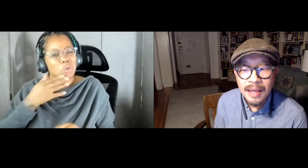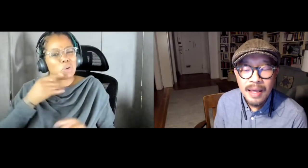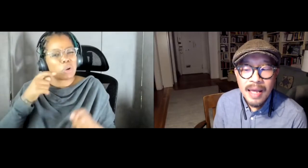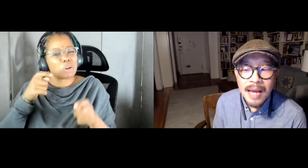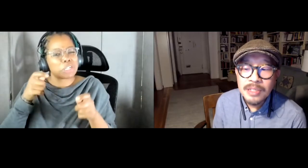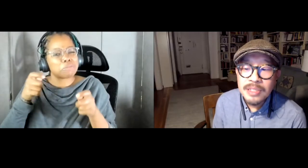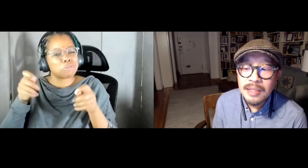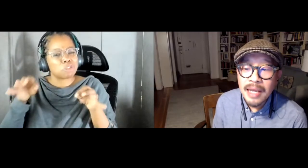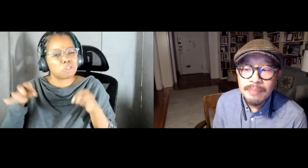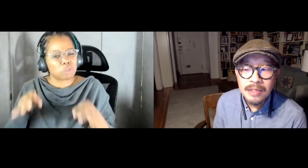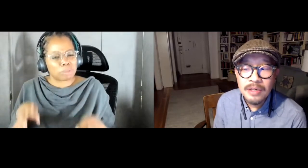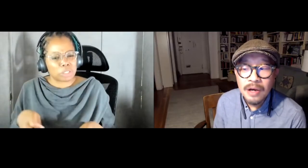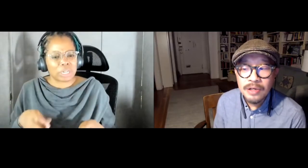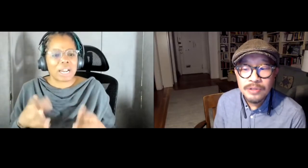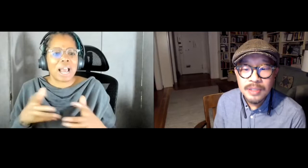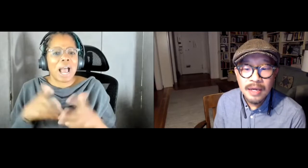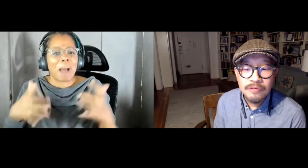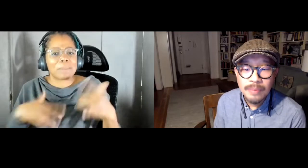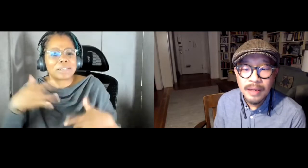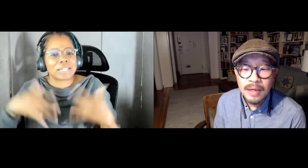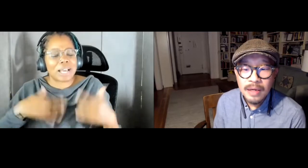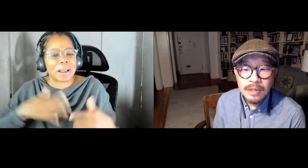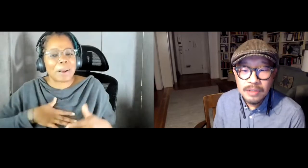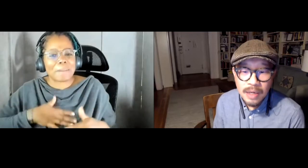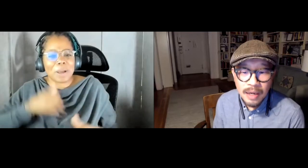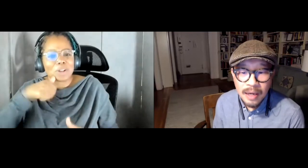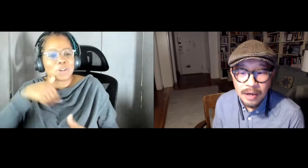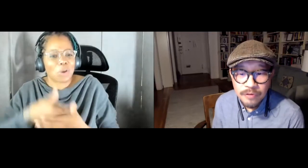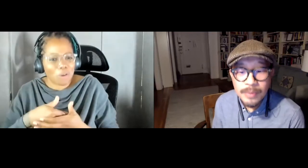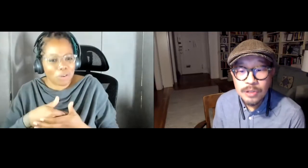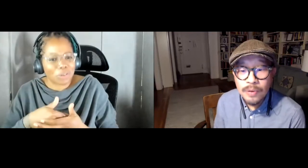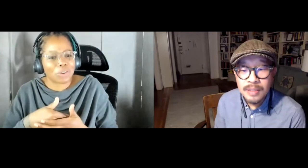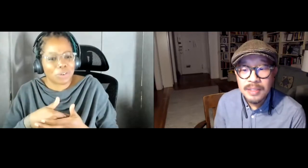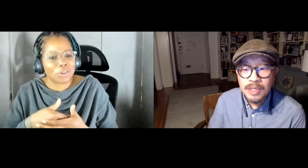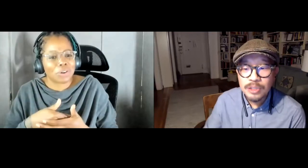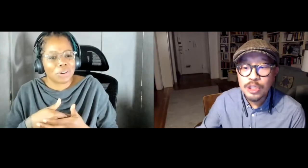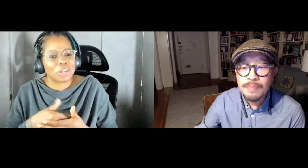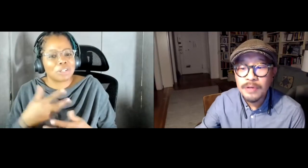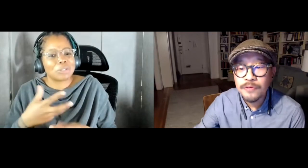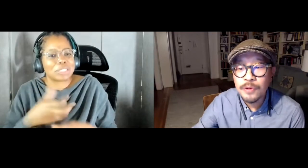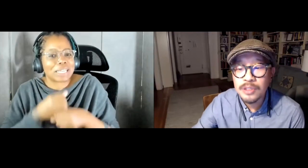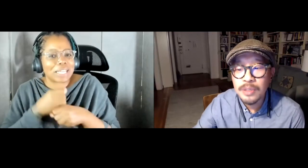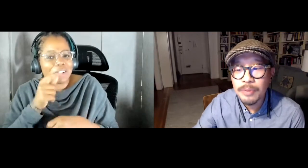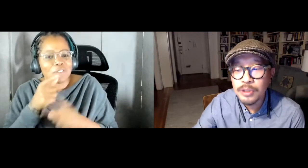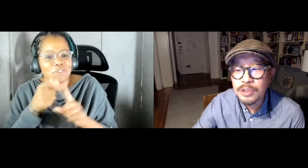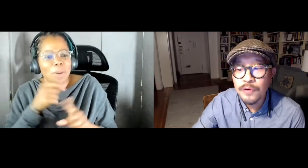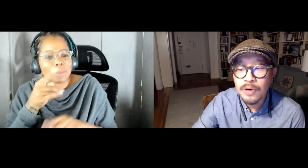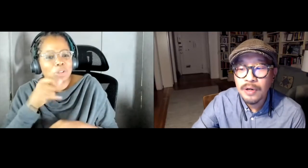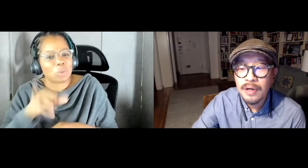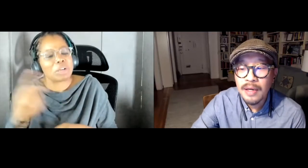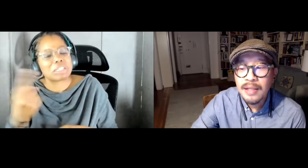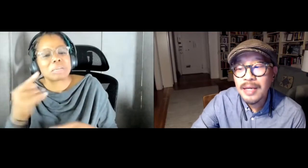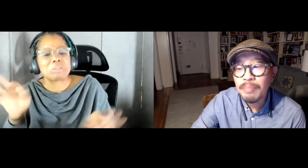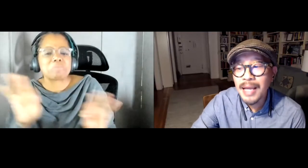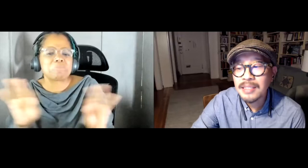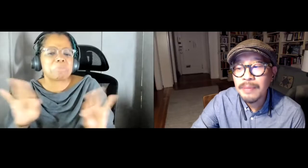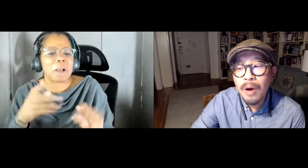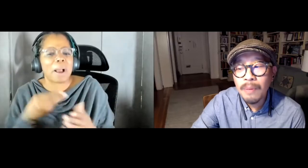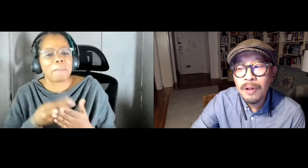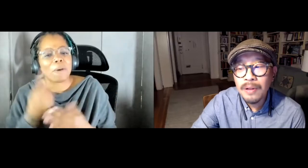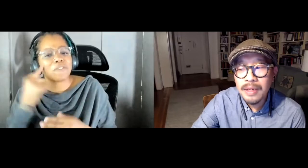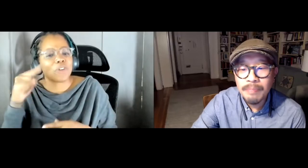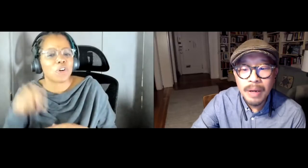turning. How much delight my daughter used to get from a toy, something cheap and foolish to purchase for her, like a